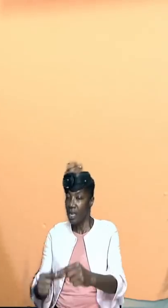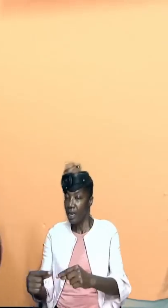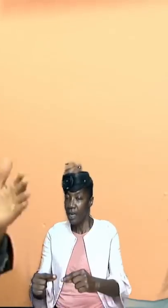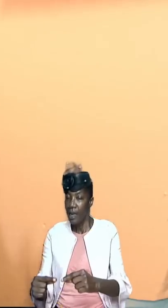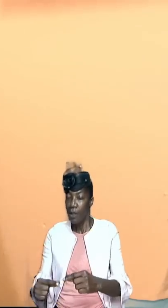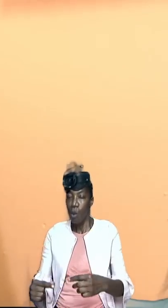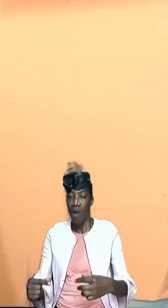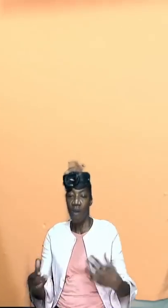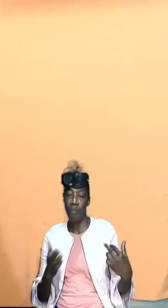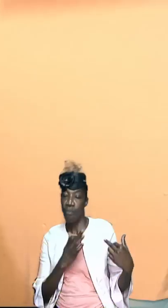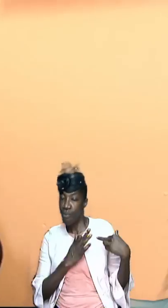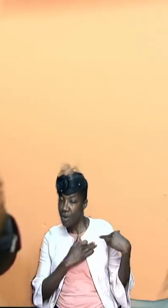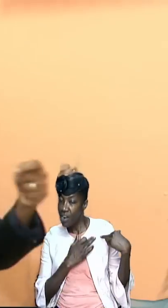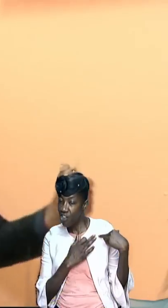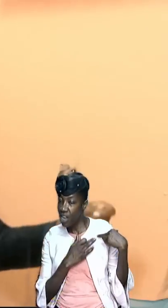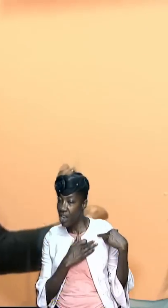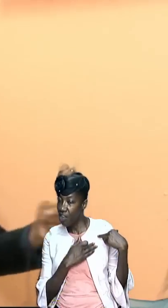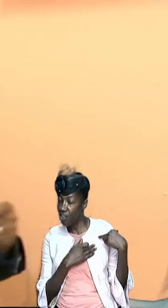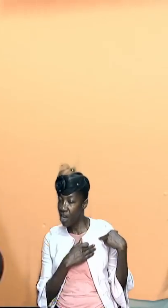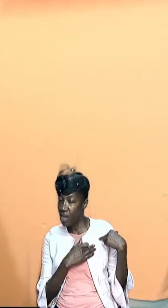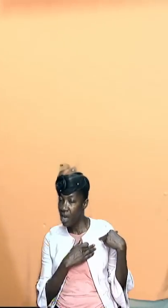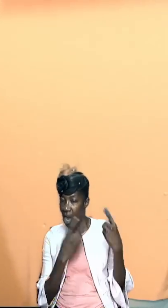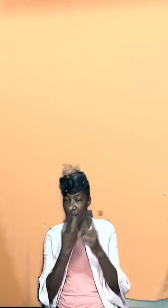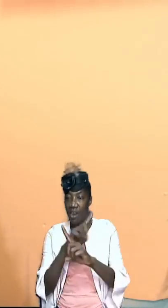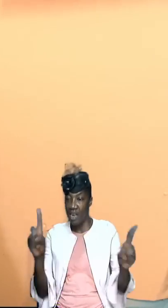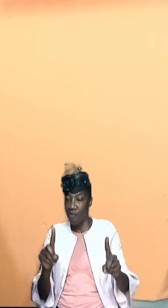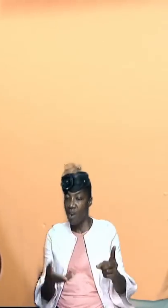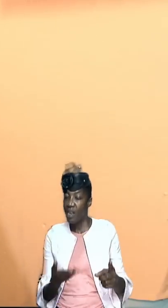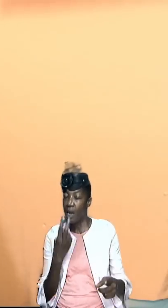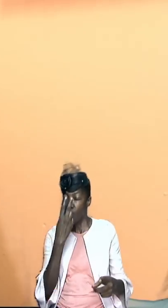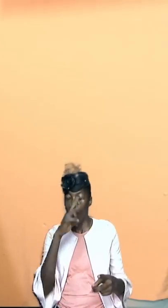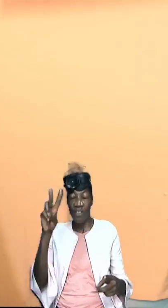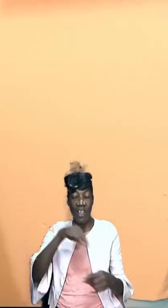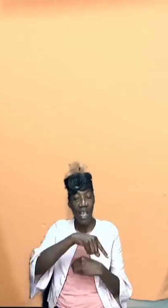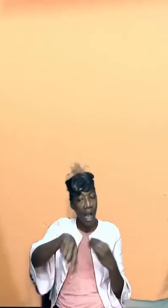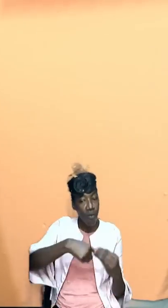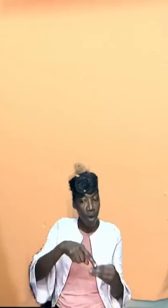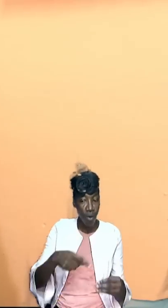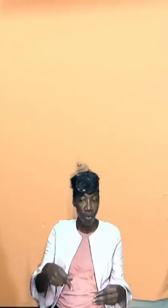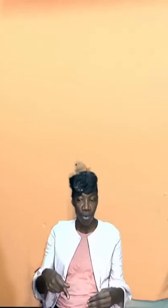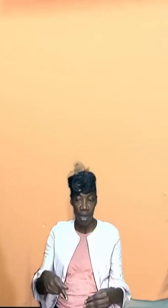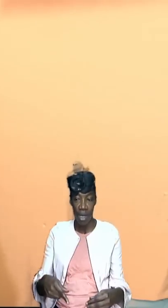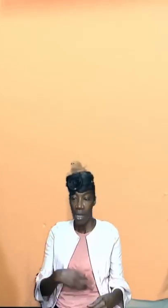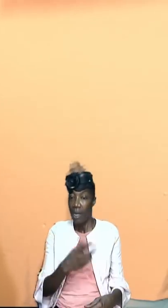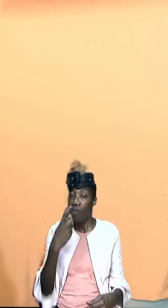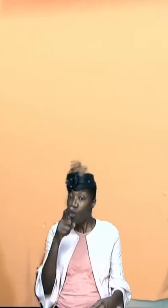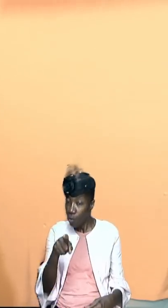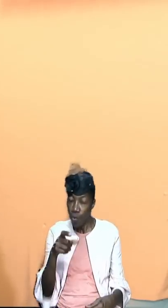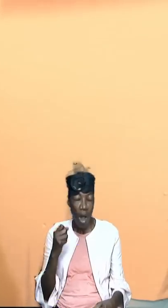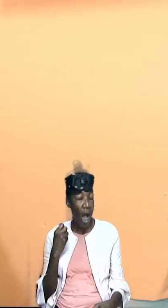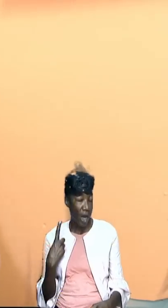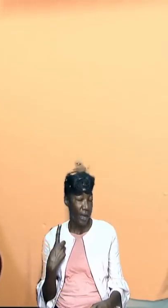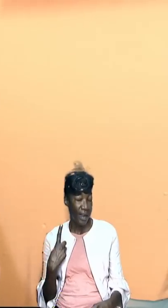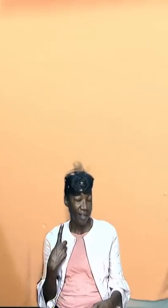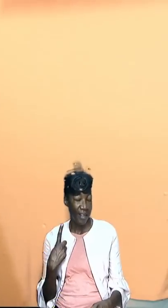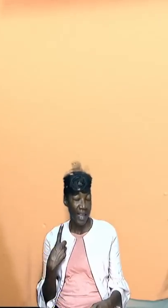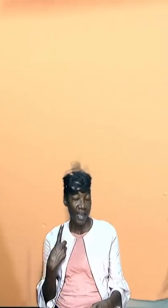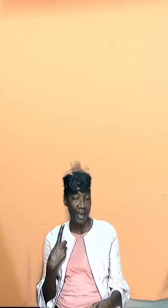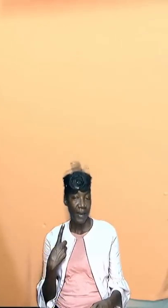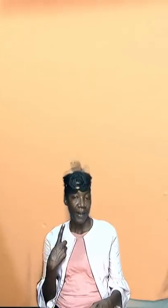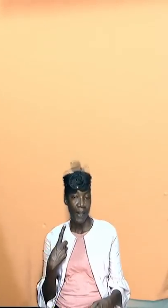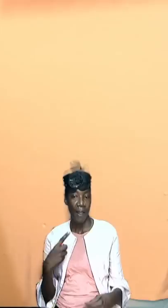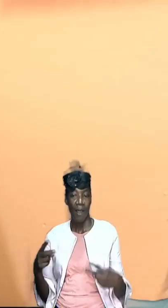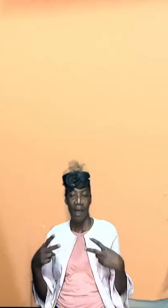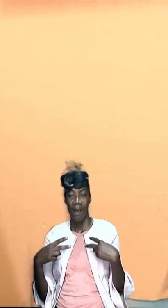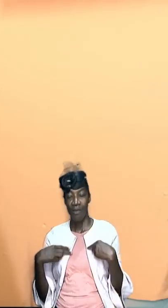the diversity that we see around us, in order to present that so that we can understand it, we had to do